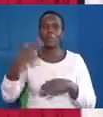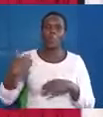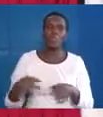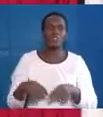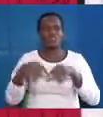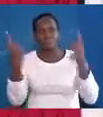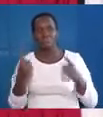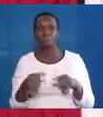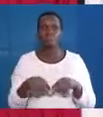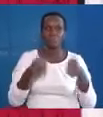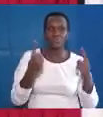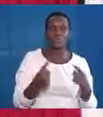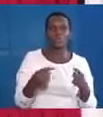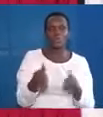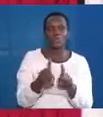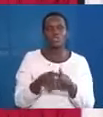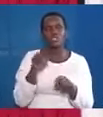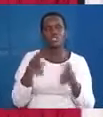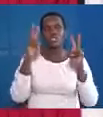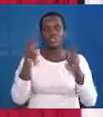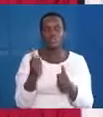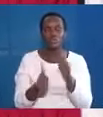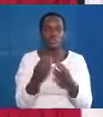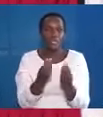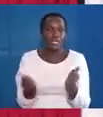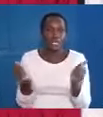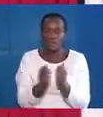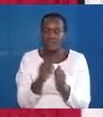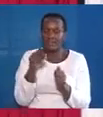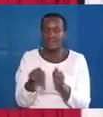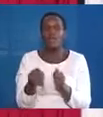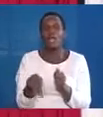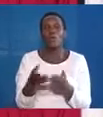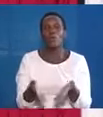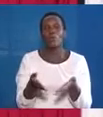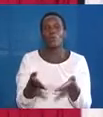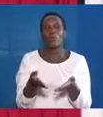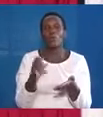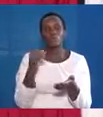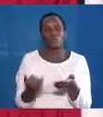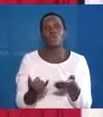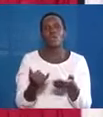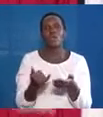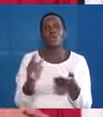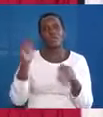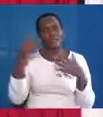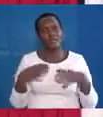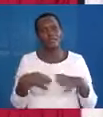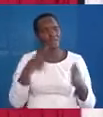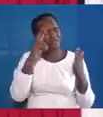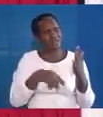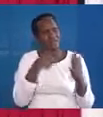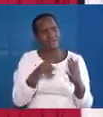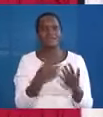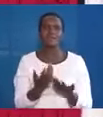These are the issues that we are dealing with at this stage. Fellow Kenyans, let's come together. Sort that out. Other chapters will be